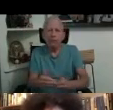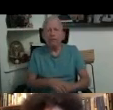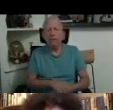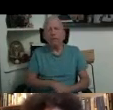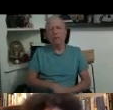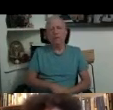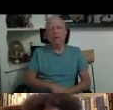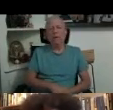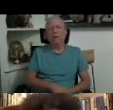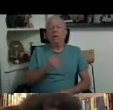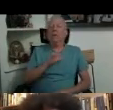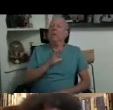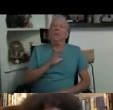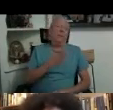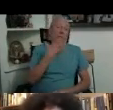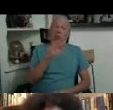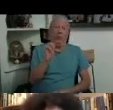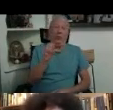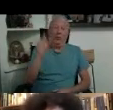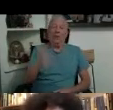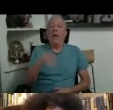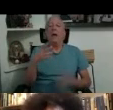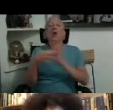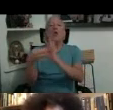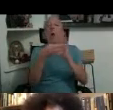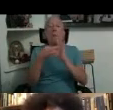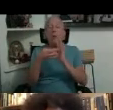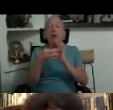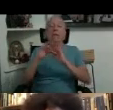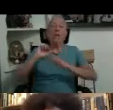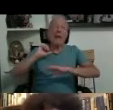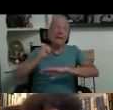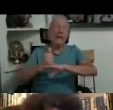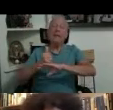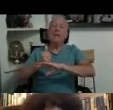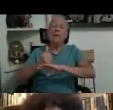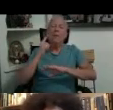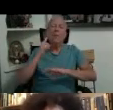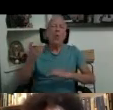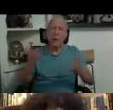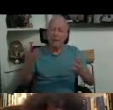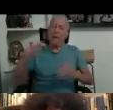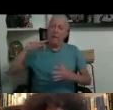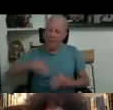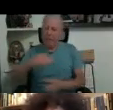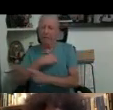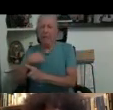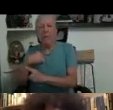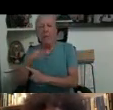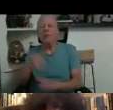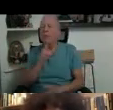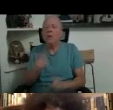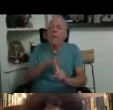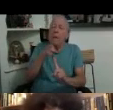And the great news is that cooperatives exist to benefit their members. And the whole point is to put